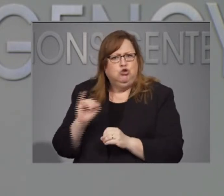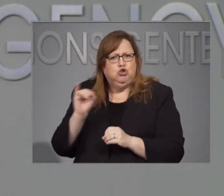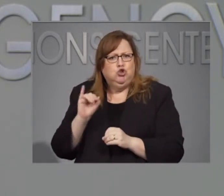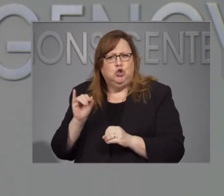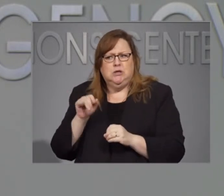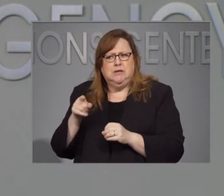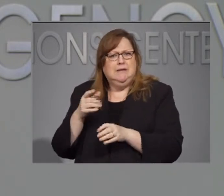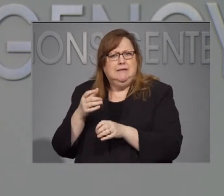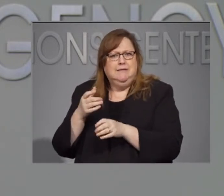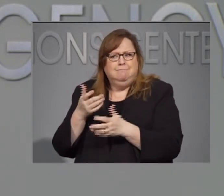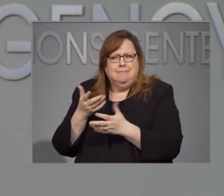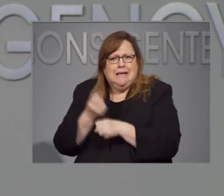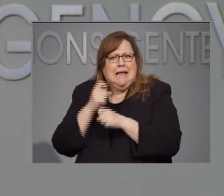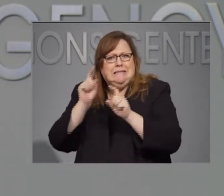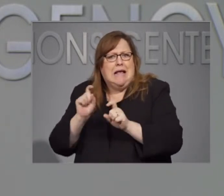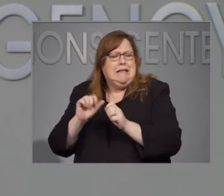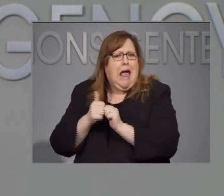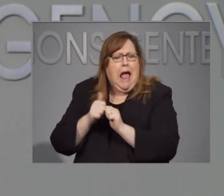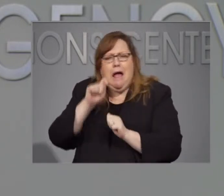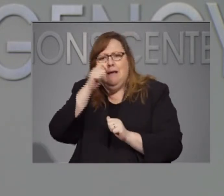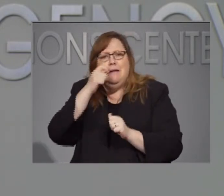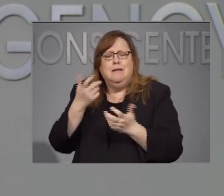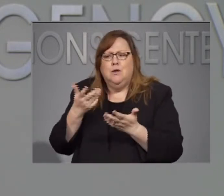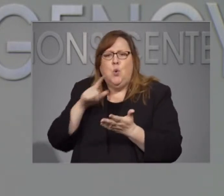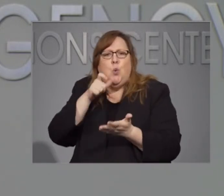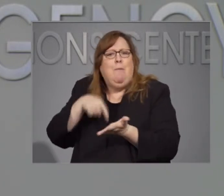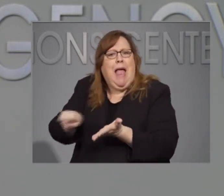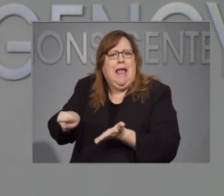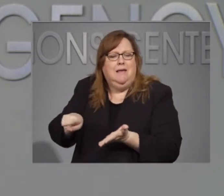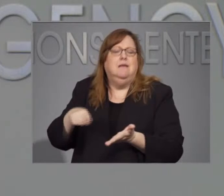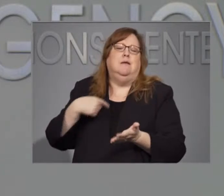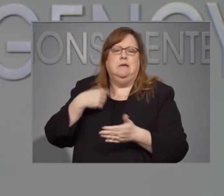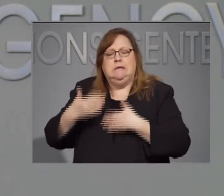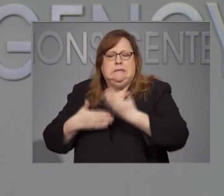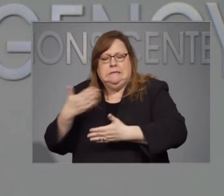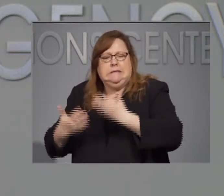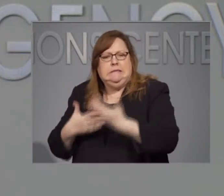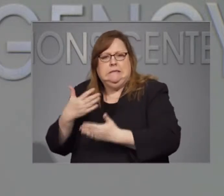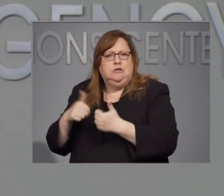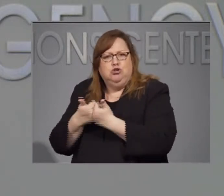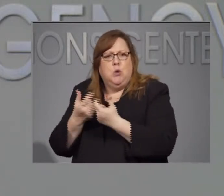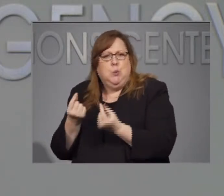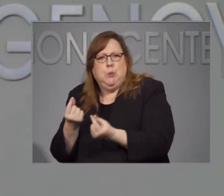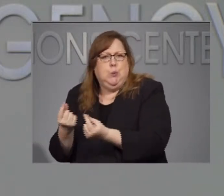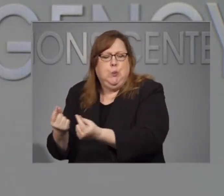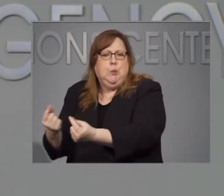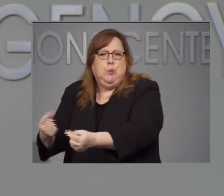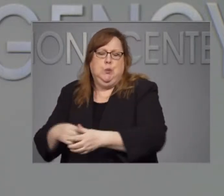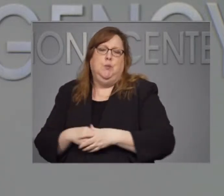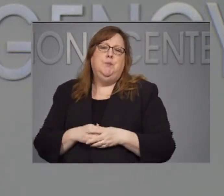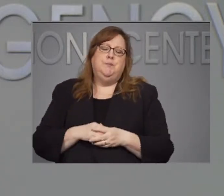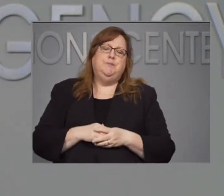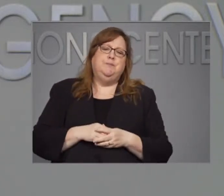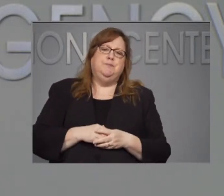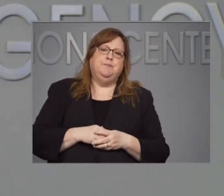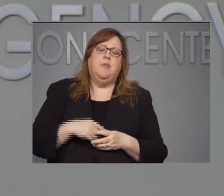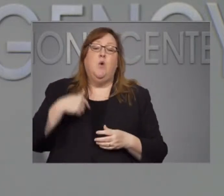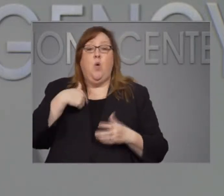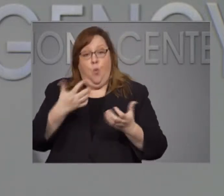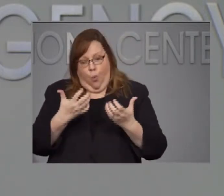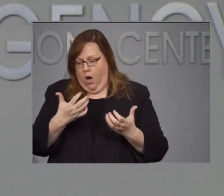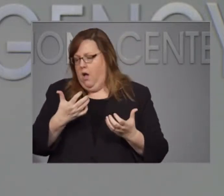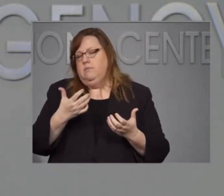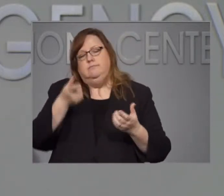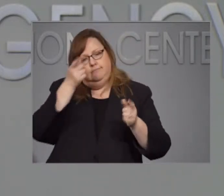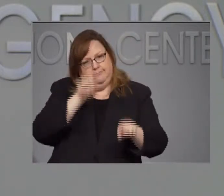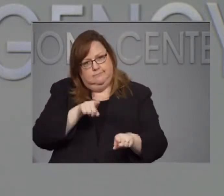their tests? So we're working through all of those challenges, and we want to make sure we're getting as much testing in the long-term care space as we